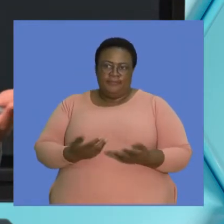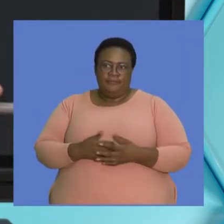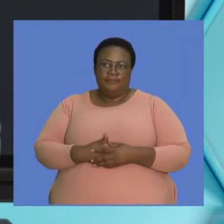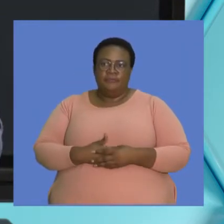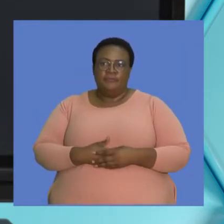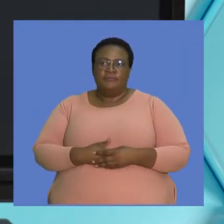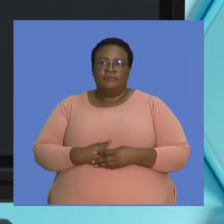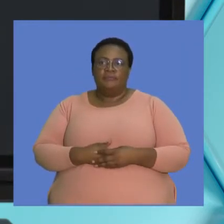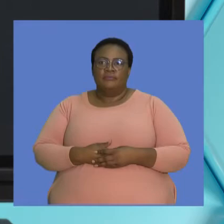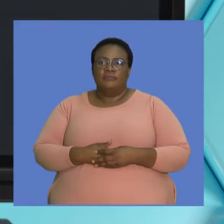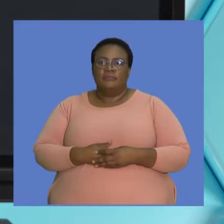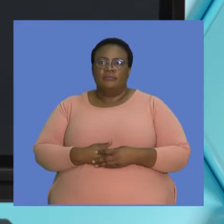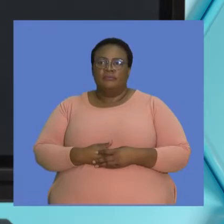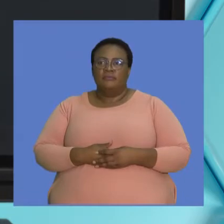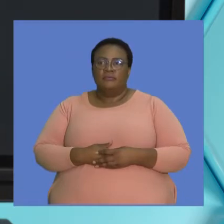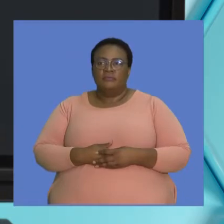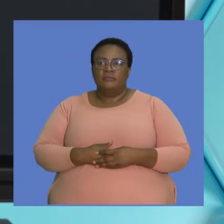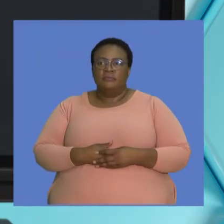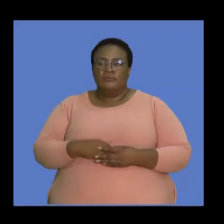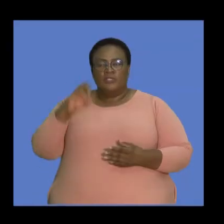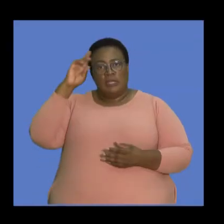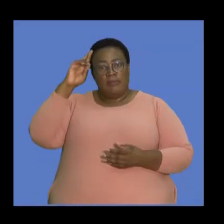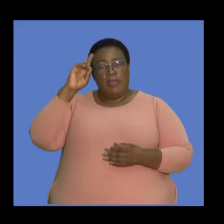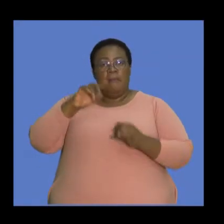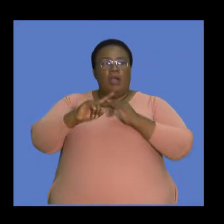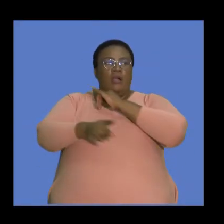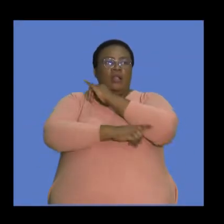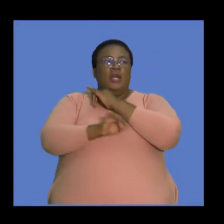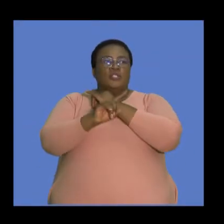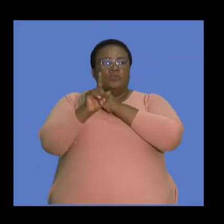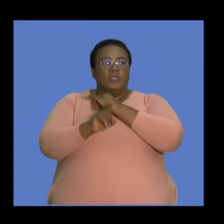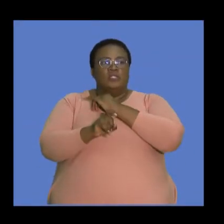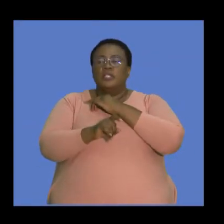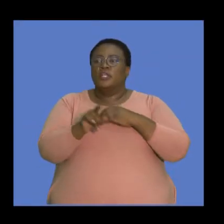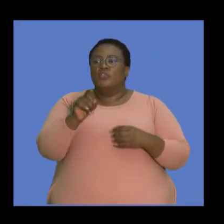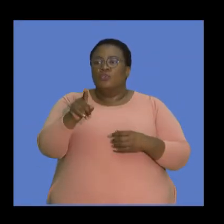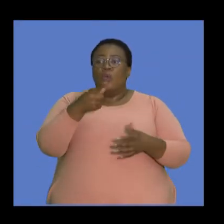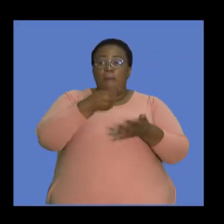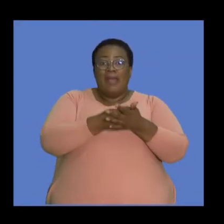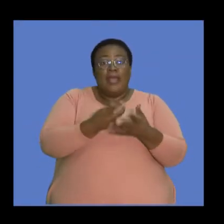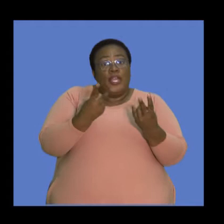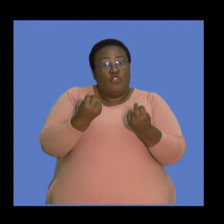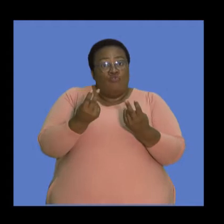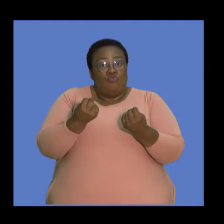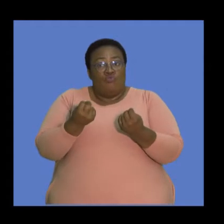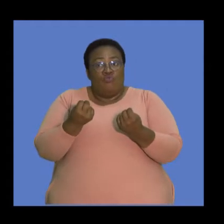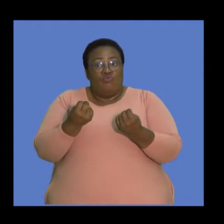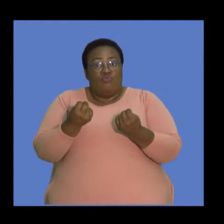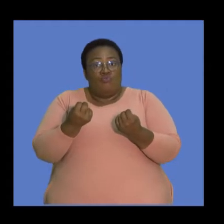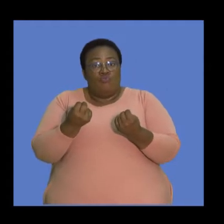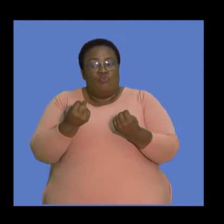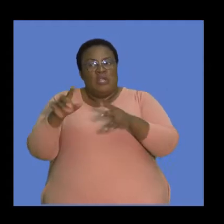individual opinion really that we're dealing with. Now, remember our last question will be, will you be able to buy the